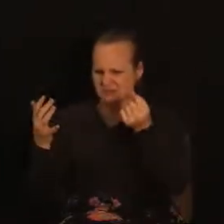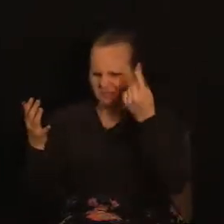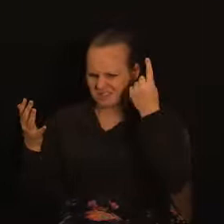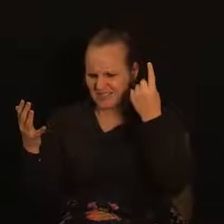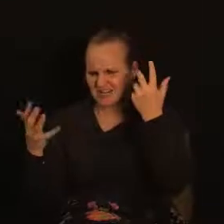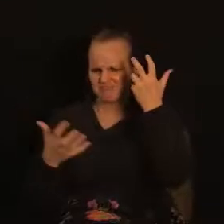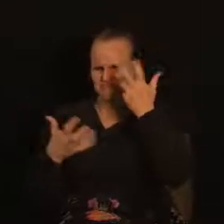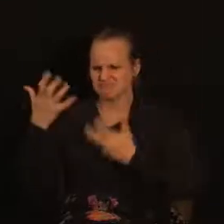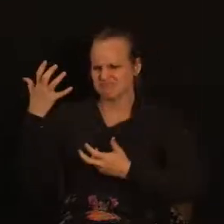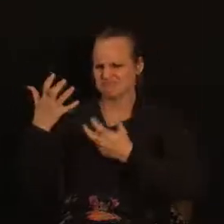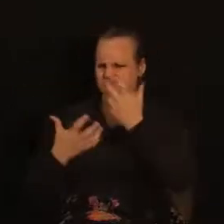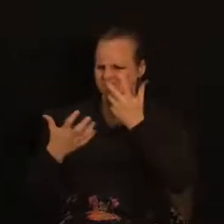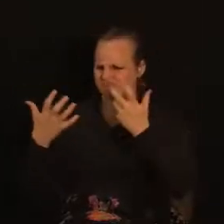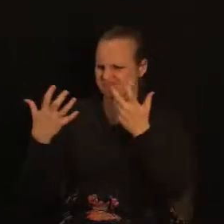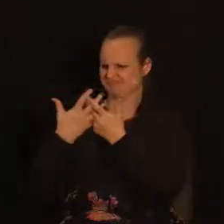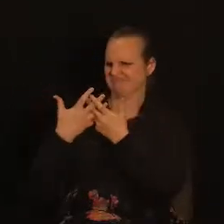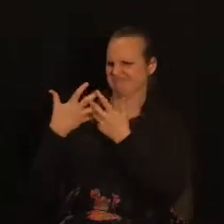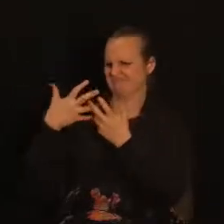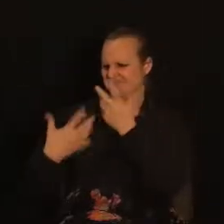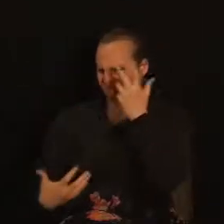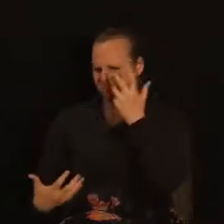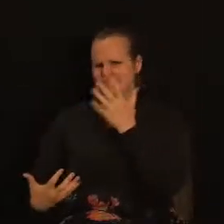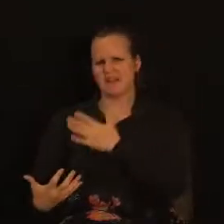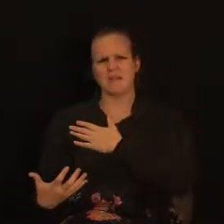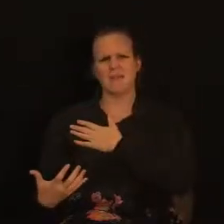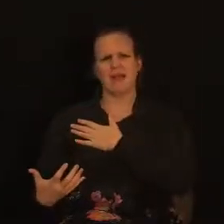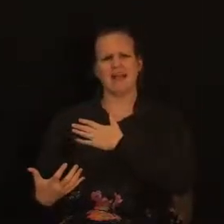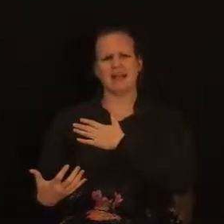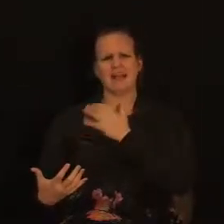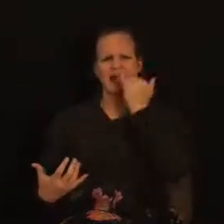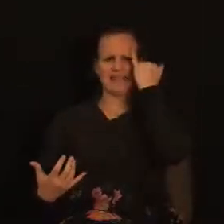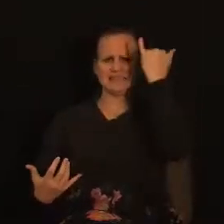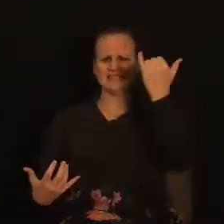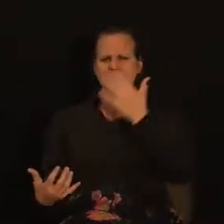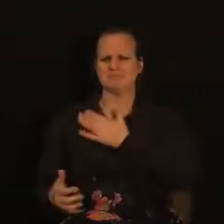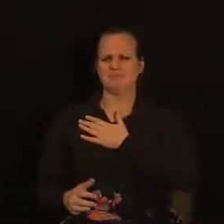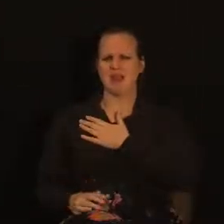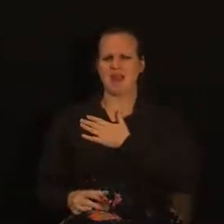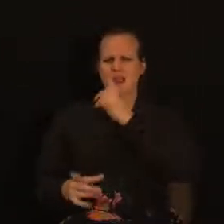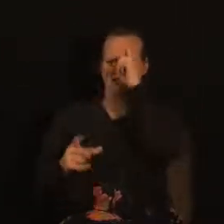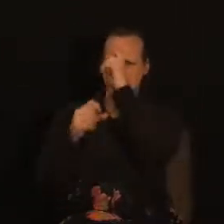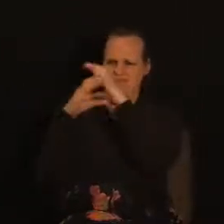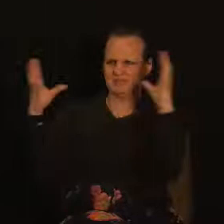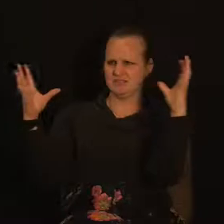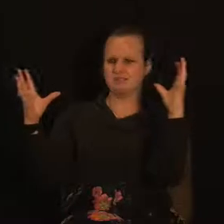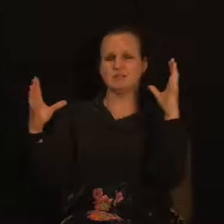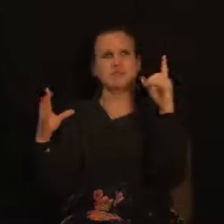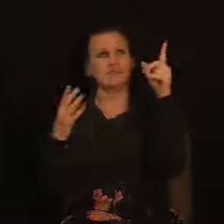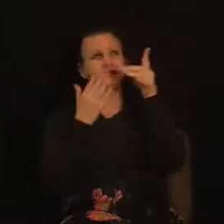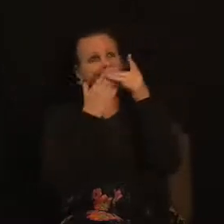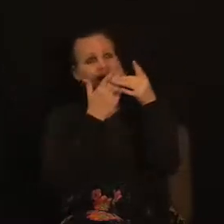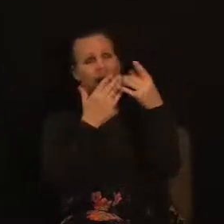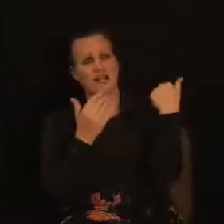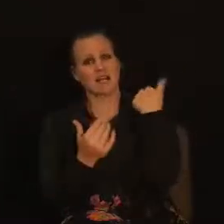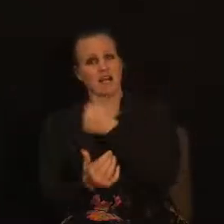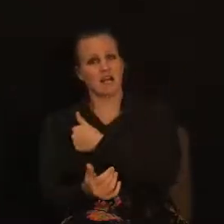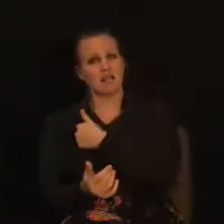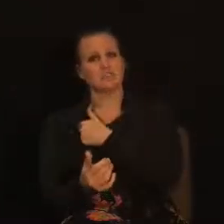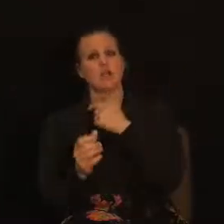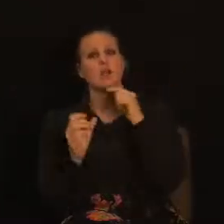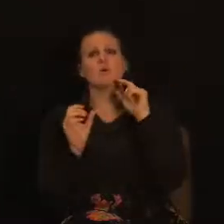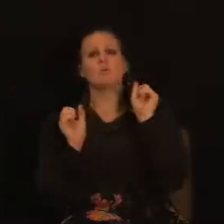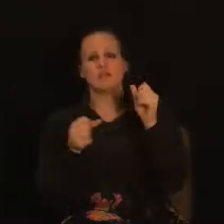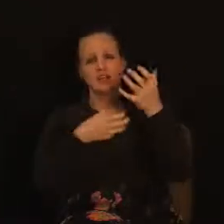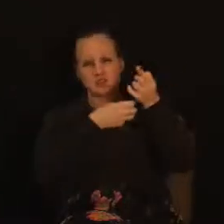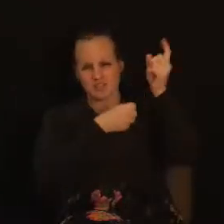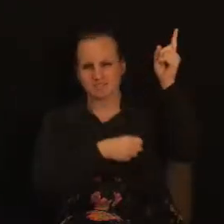we knew. Because he's with us and he's guiding us. As we seek him, he can be trusted. He's going to lead